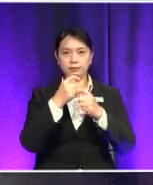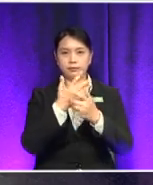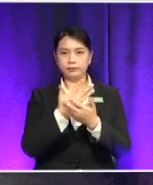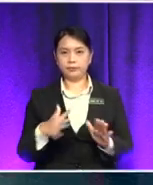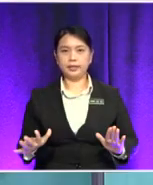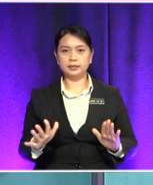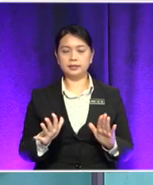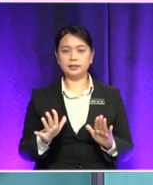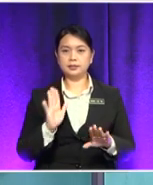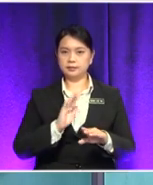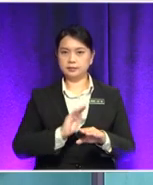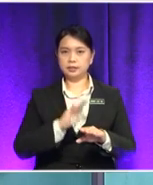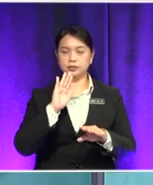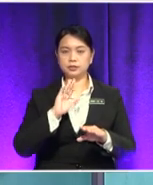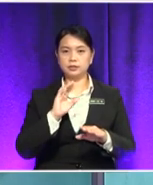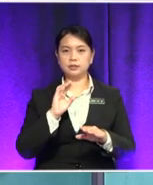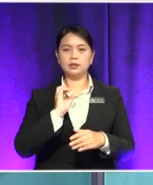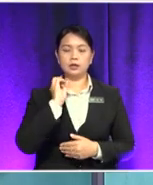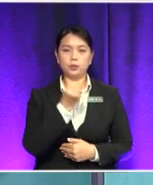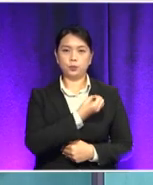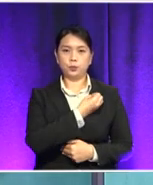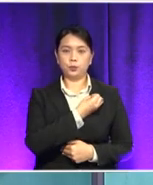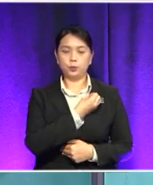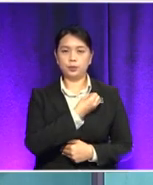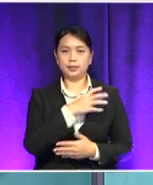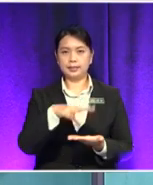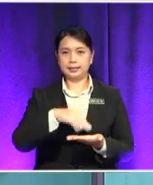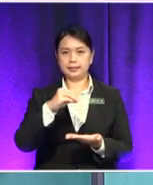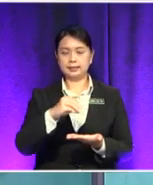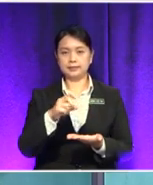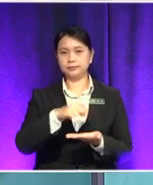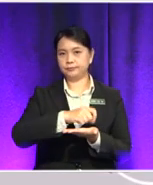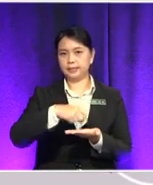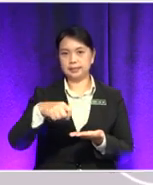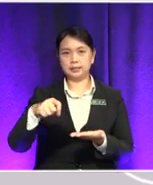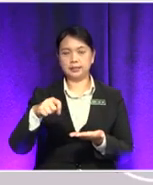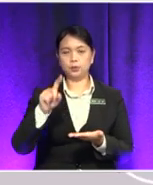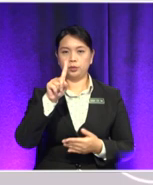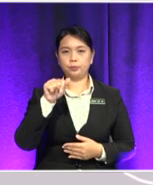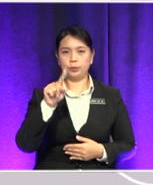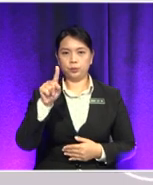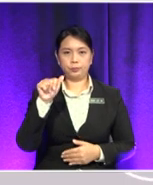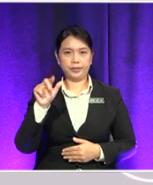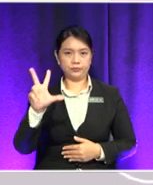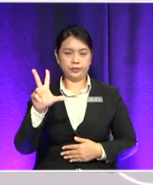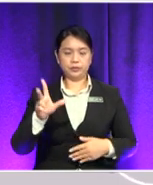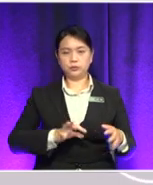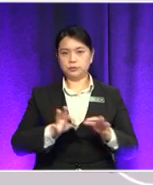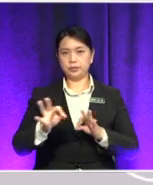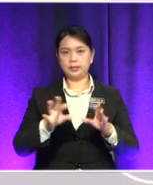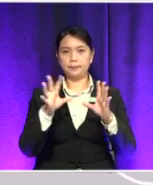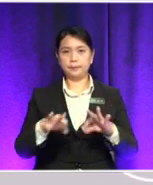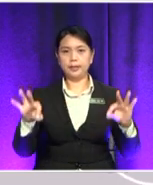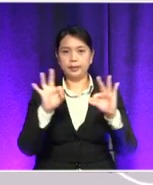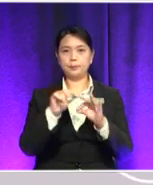learning standard, which is writing 4.1.3 to explain the main points and